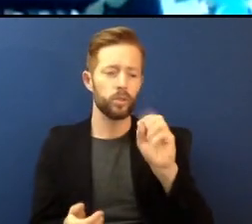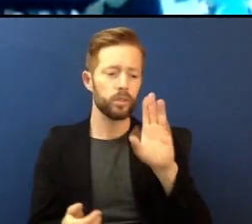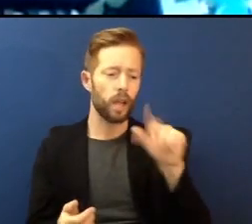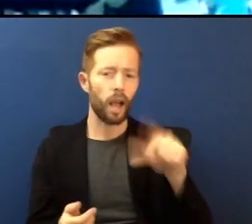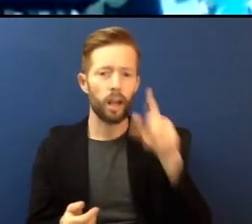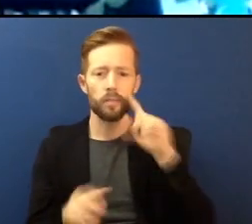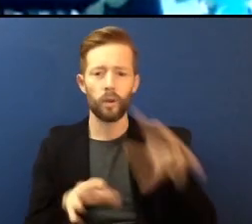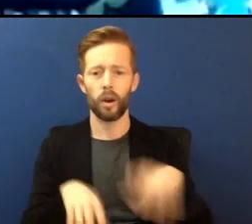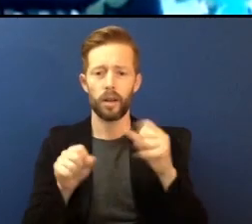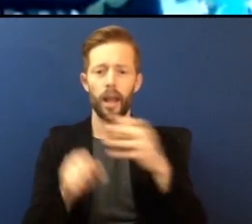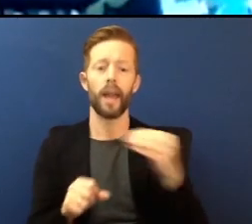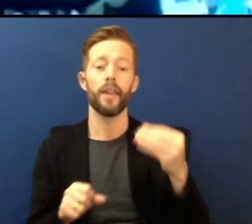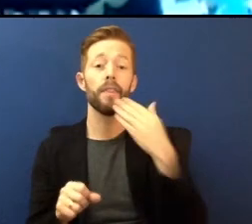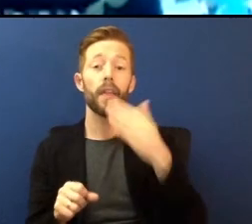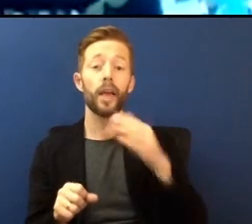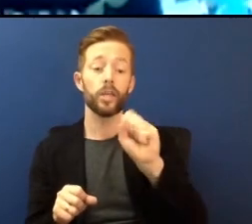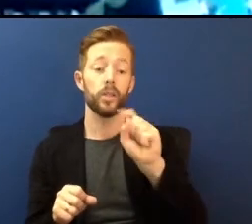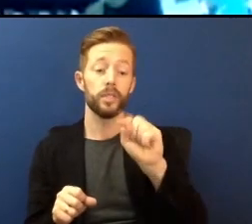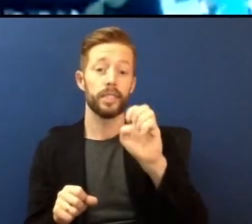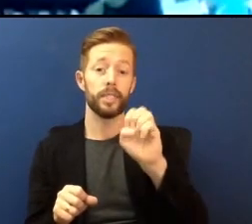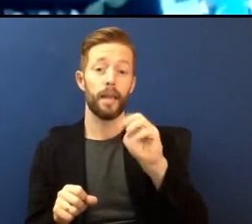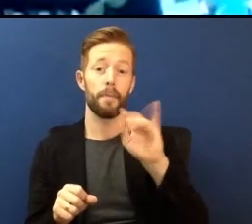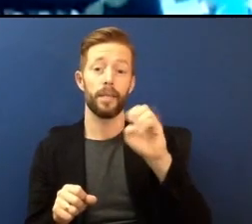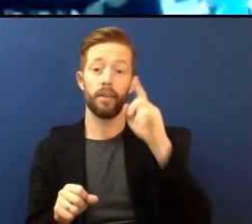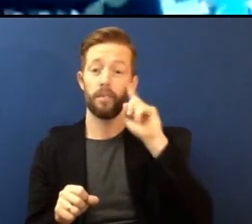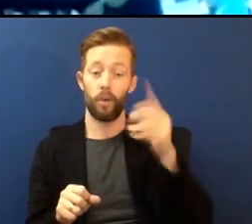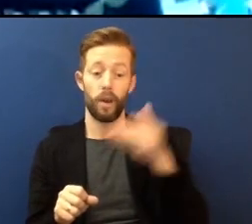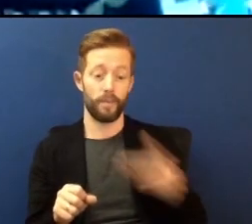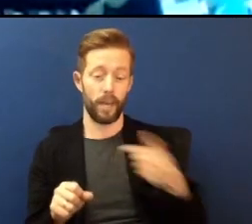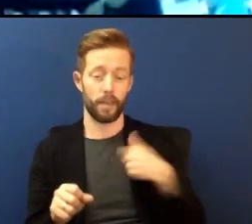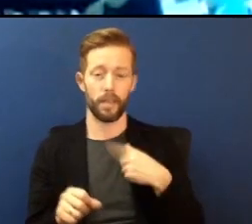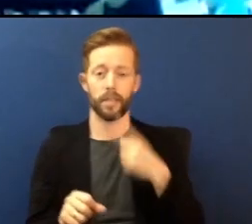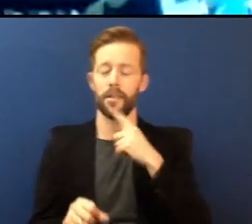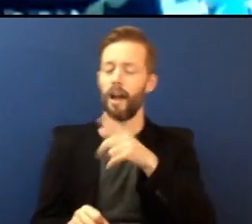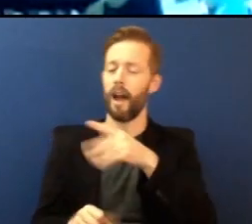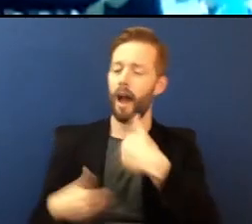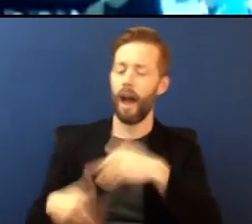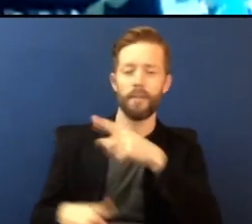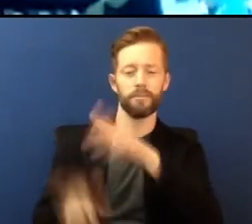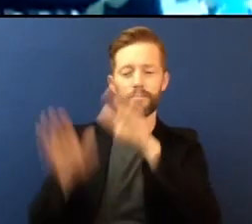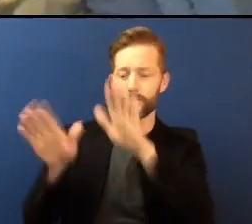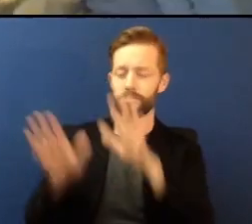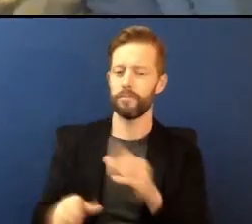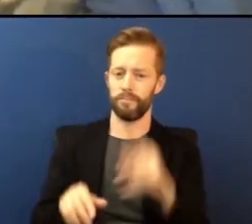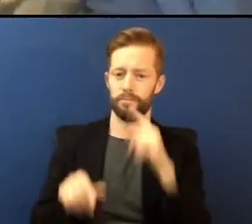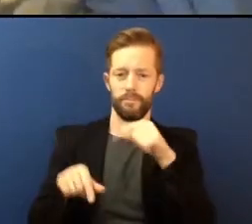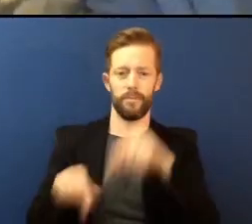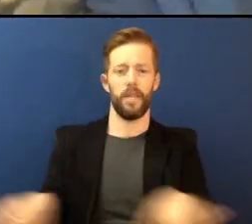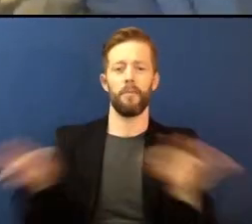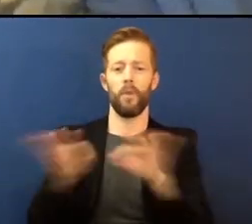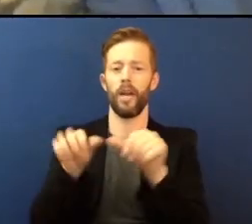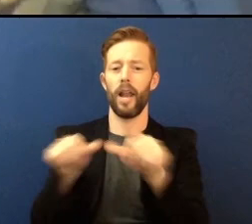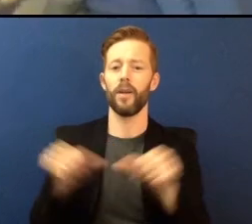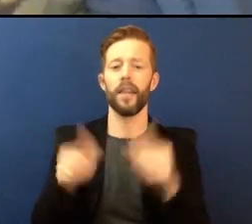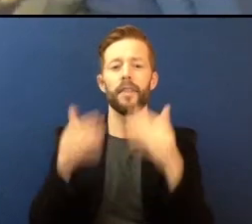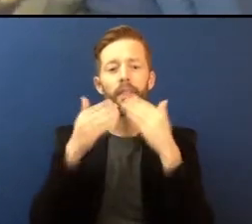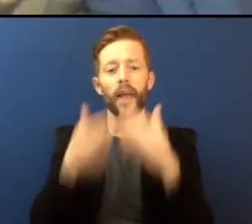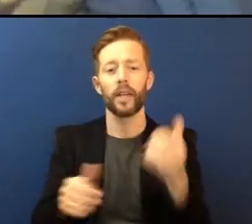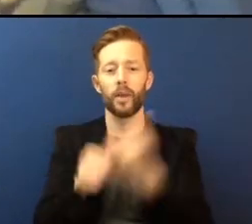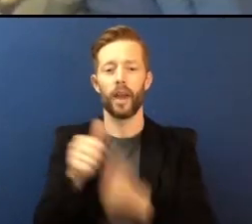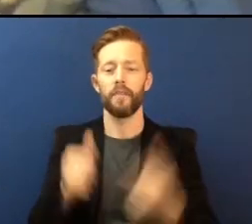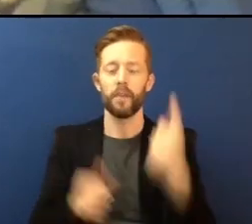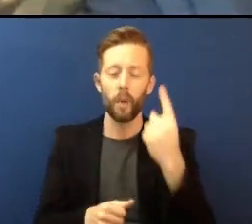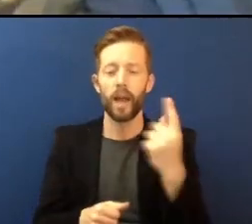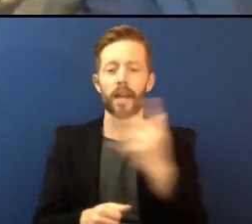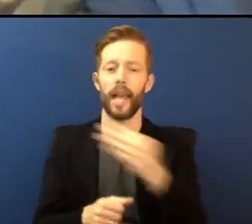questions. And thank you, Doug, for hosting this, and thank you to STEMI for inviting me to do this. Oh, you're terrific, and it's such an